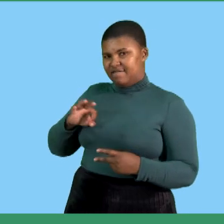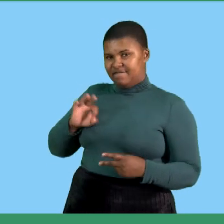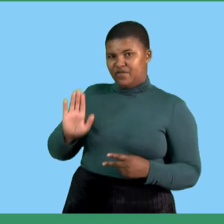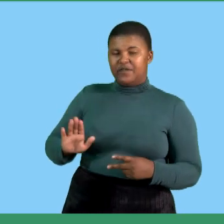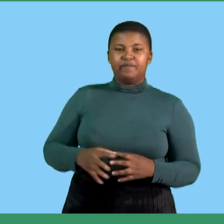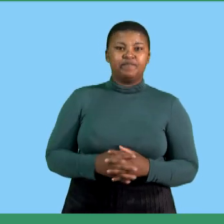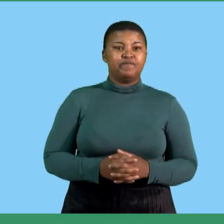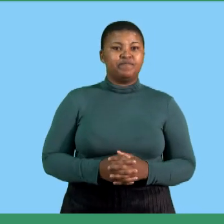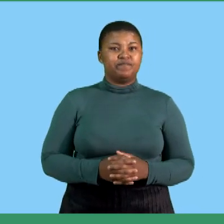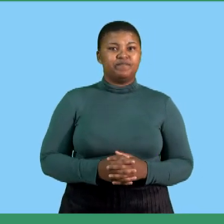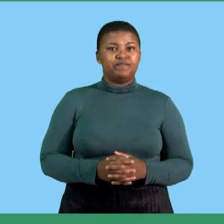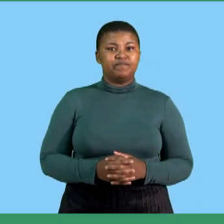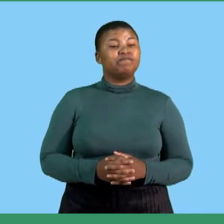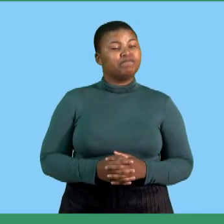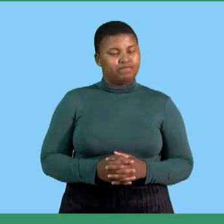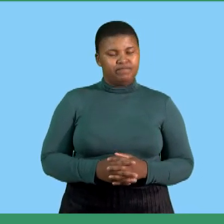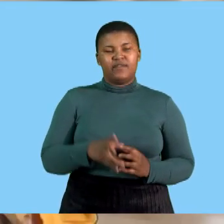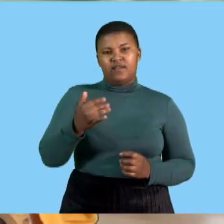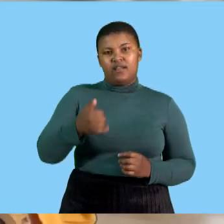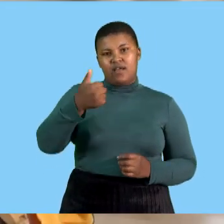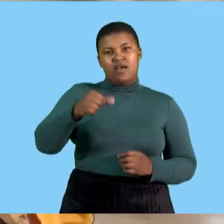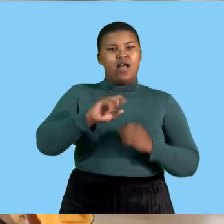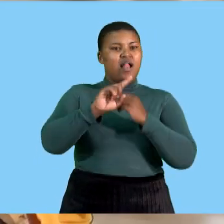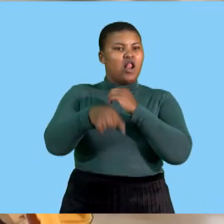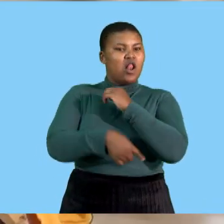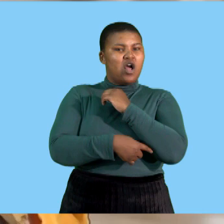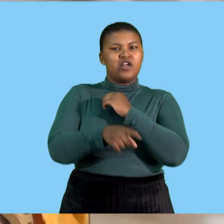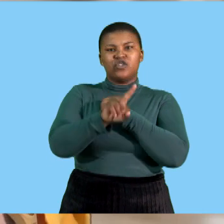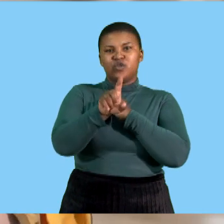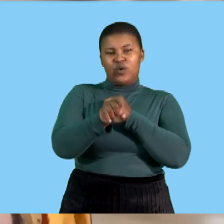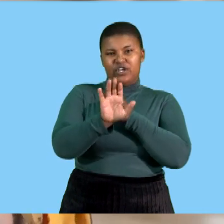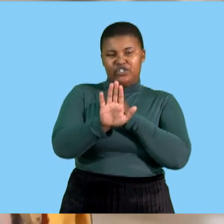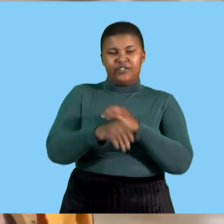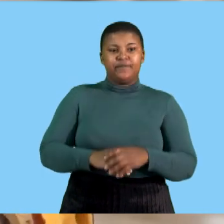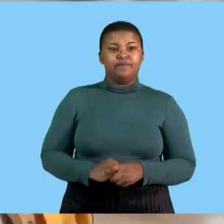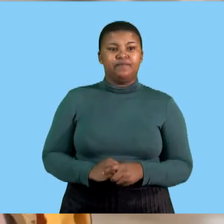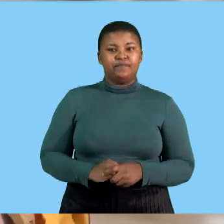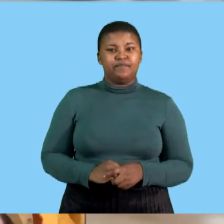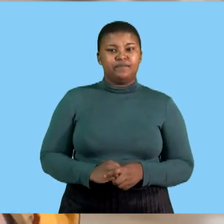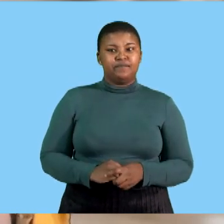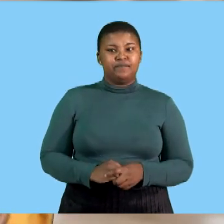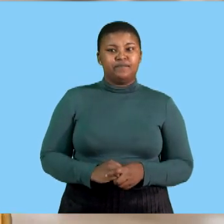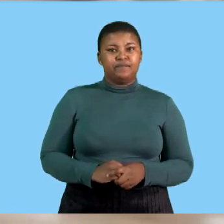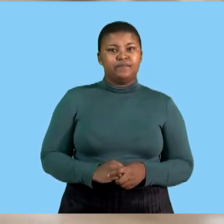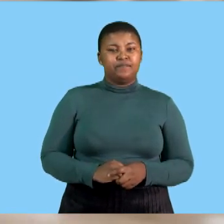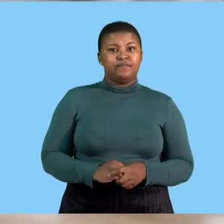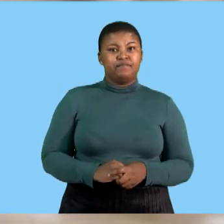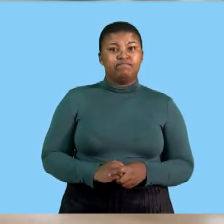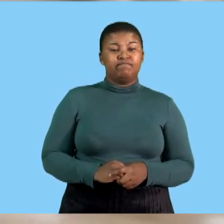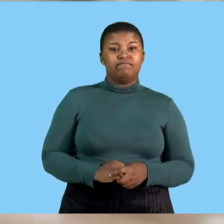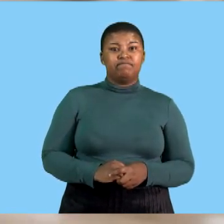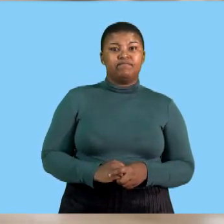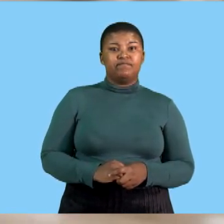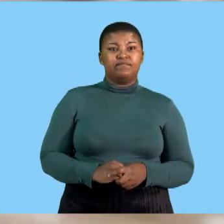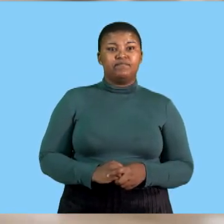and the employees. All right, so let's move on to our last application questions. And in this instance, it's